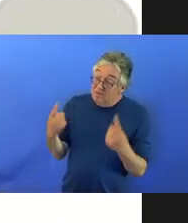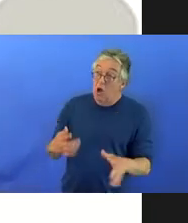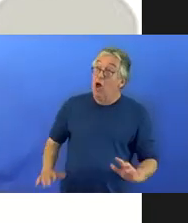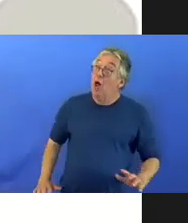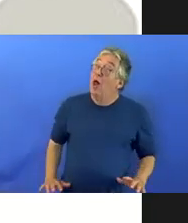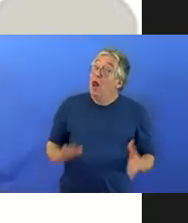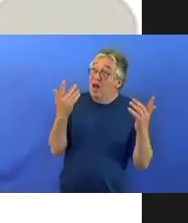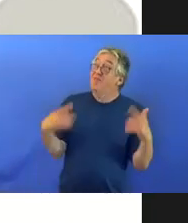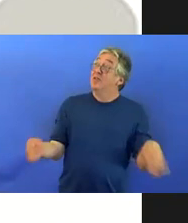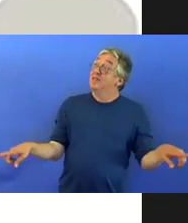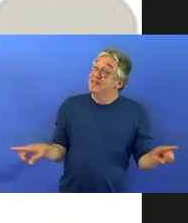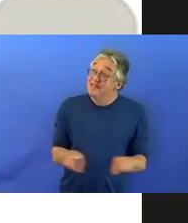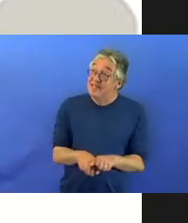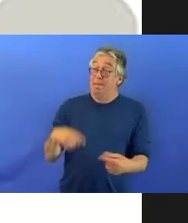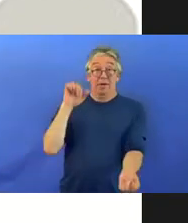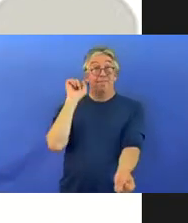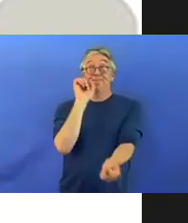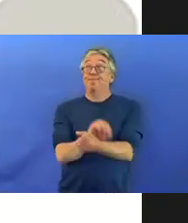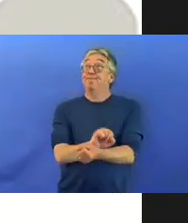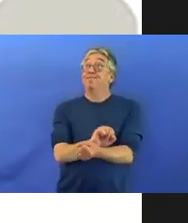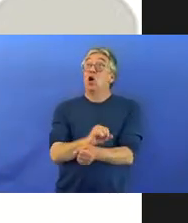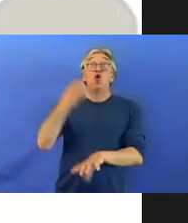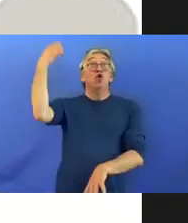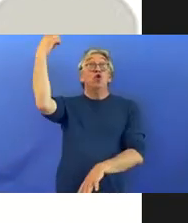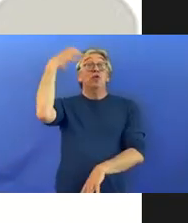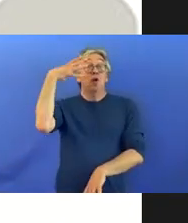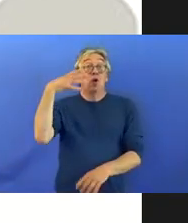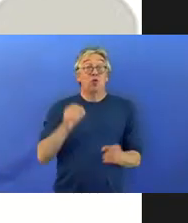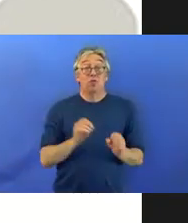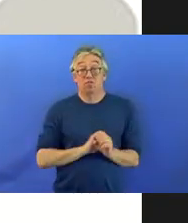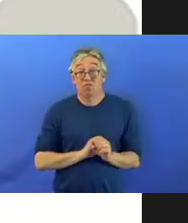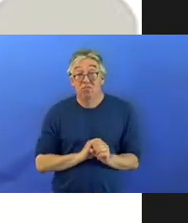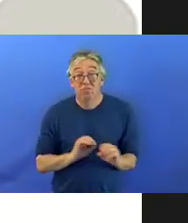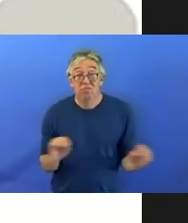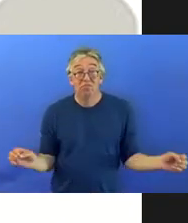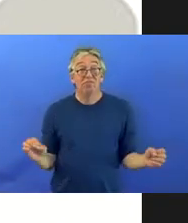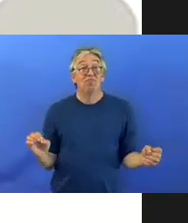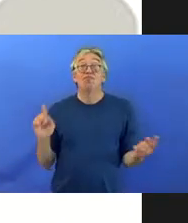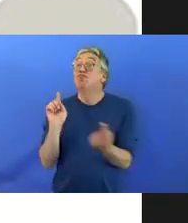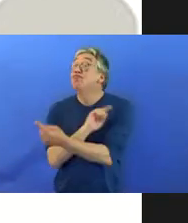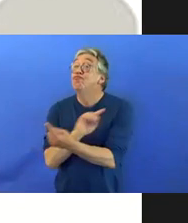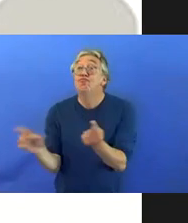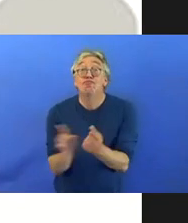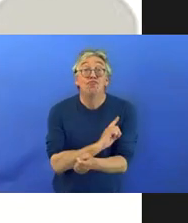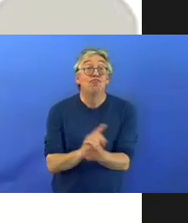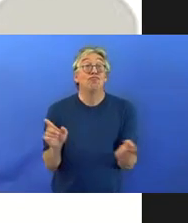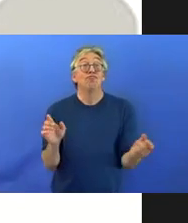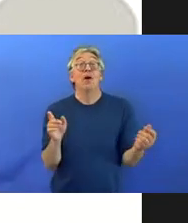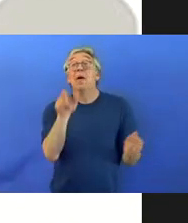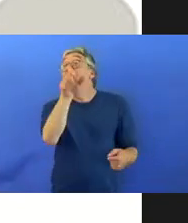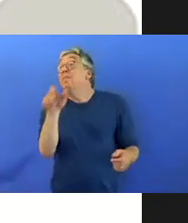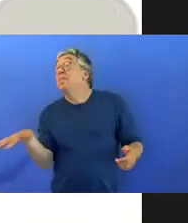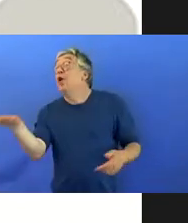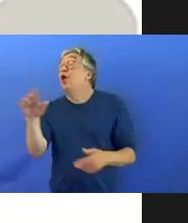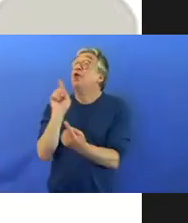closed rooms without sunlight, without the lights, without meeting with other people, without socialization. So